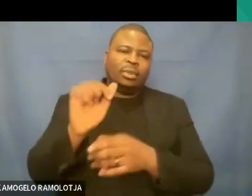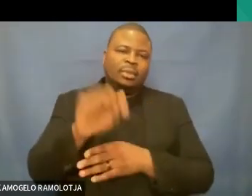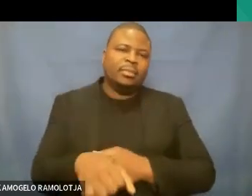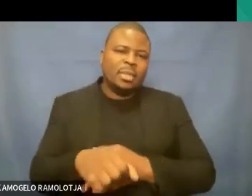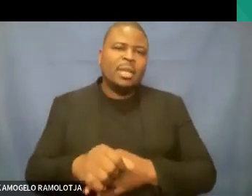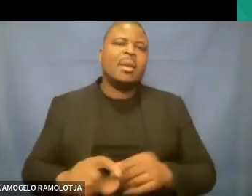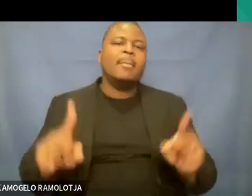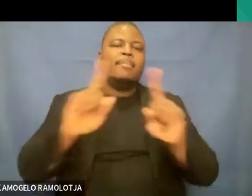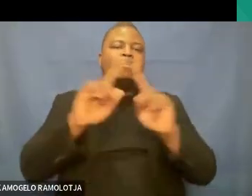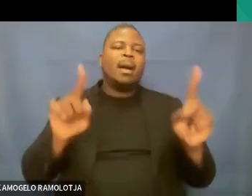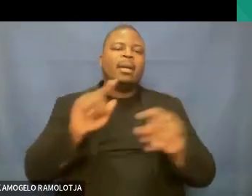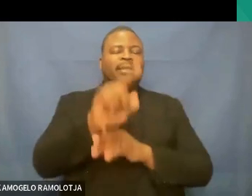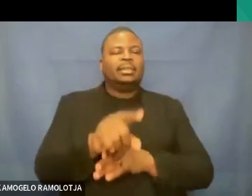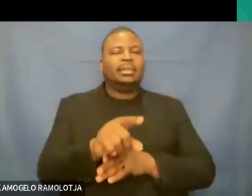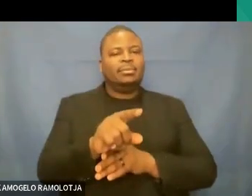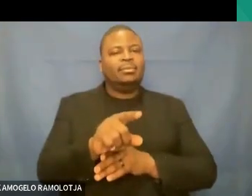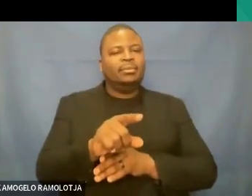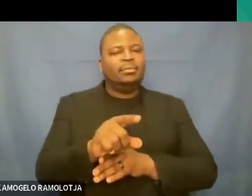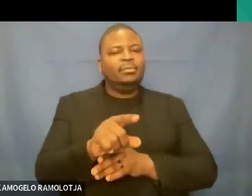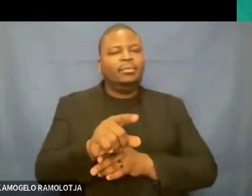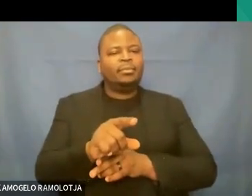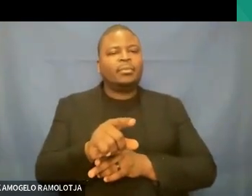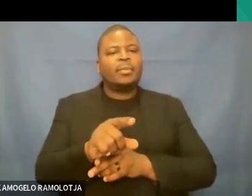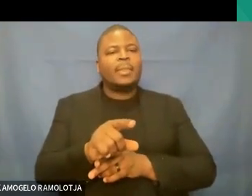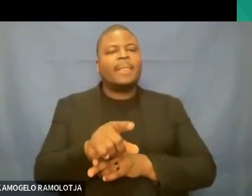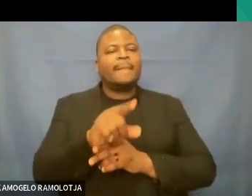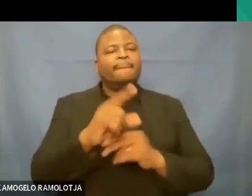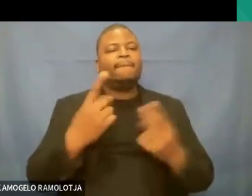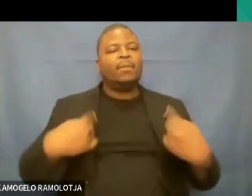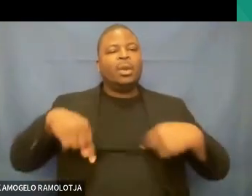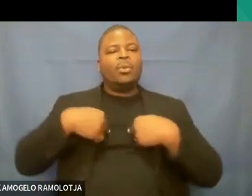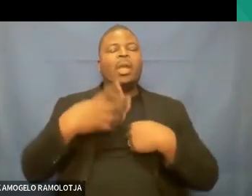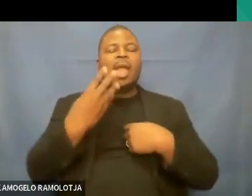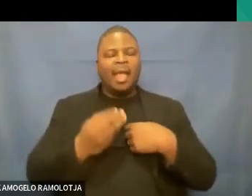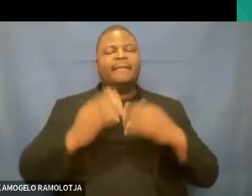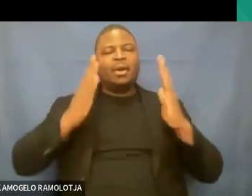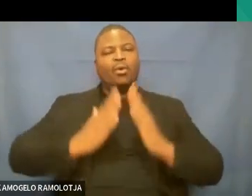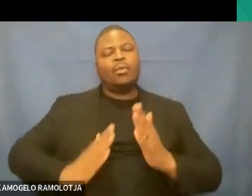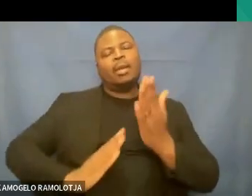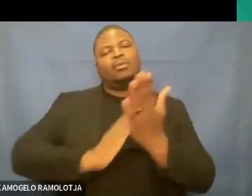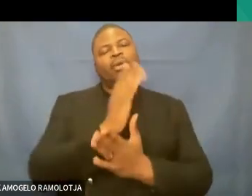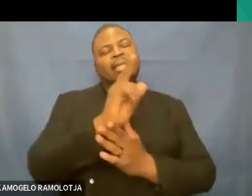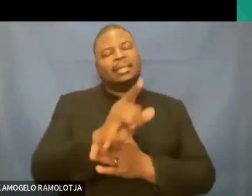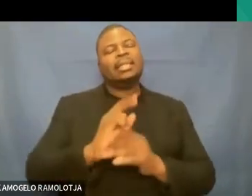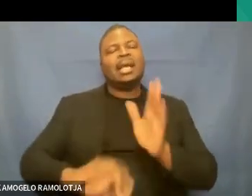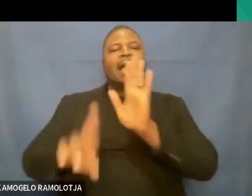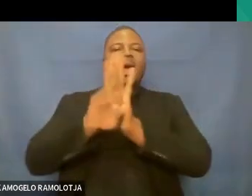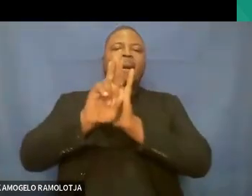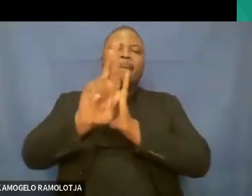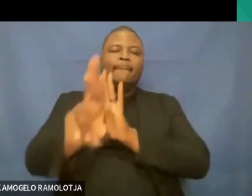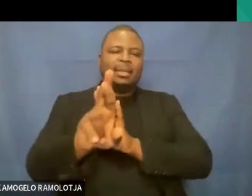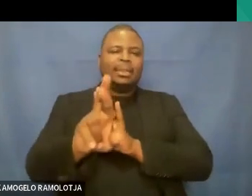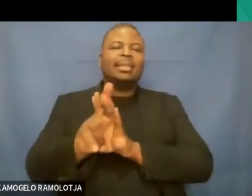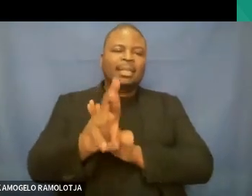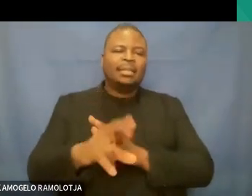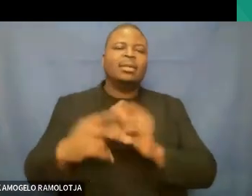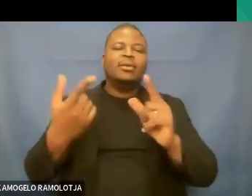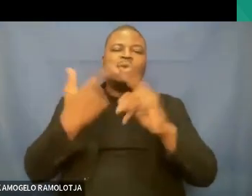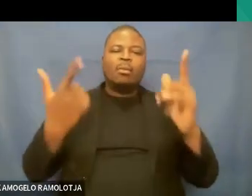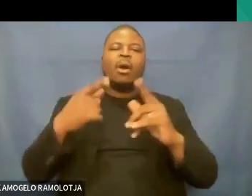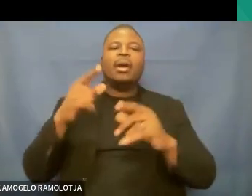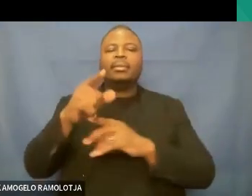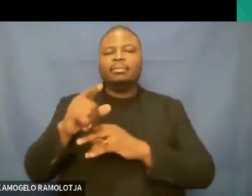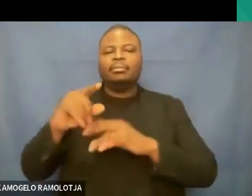looks like. So essentially, we have human rights ambassadors stationed at the sub-recipient organizations who are